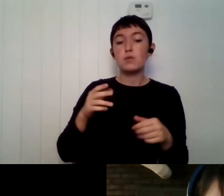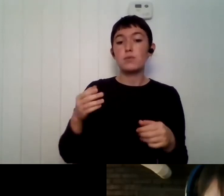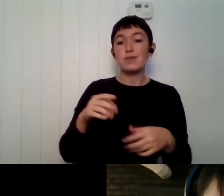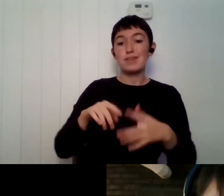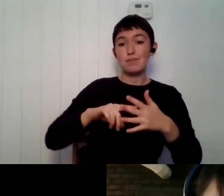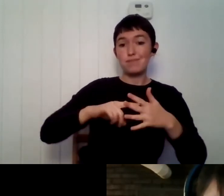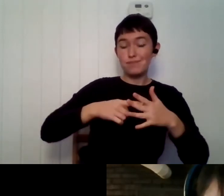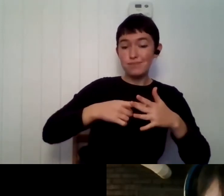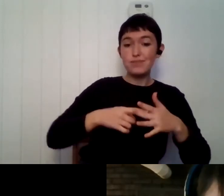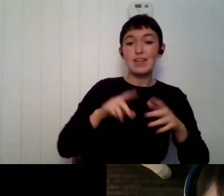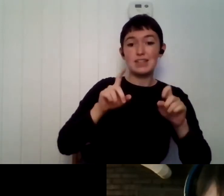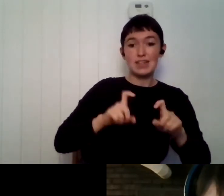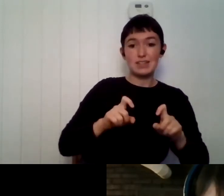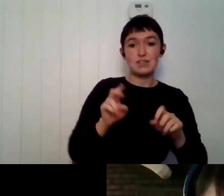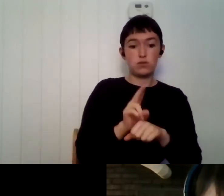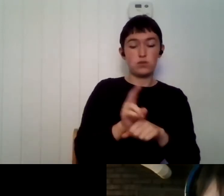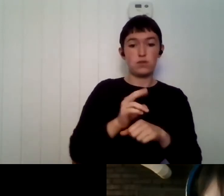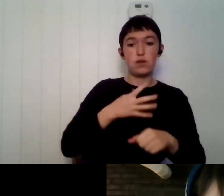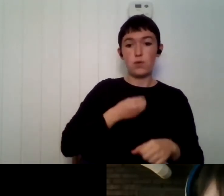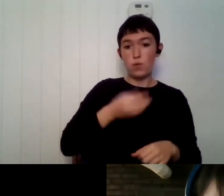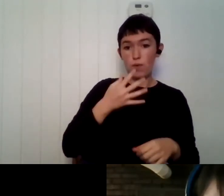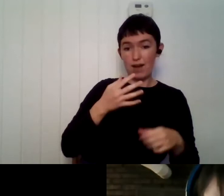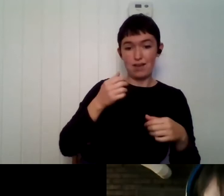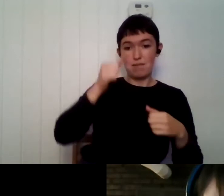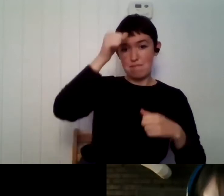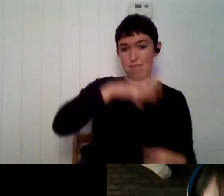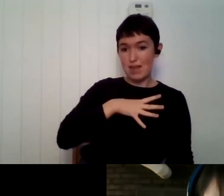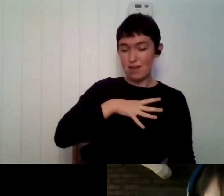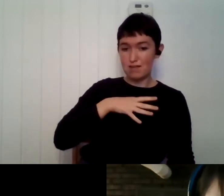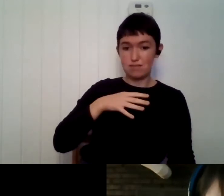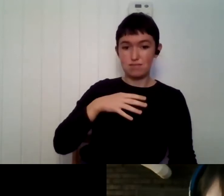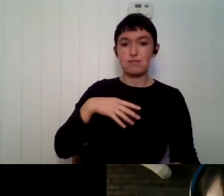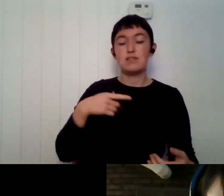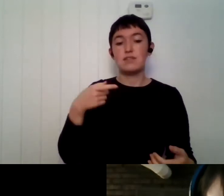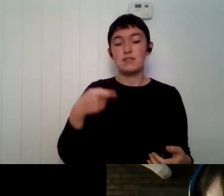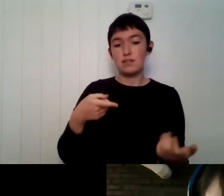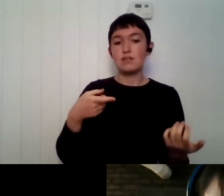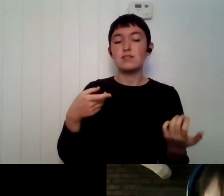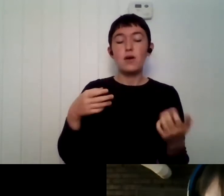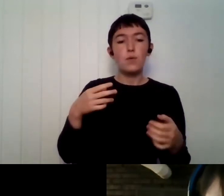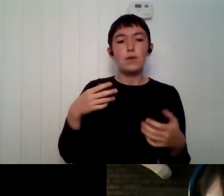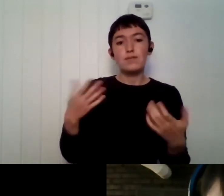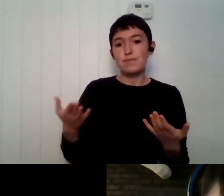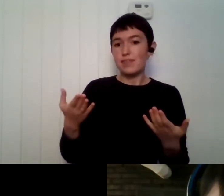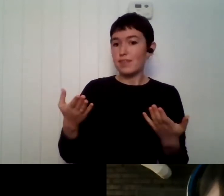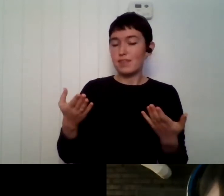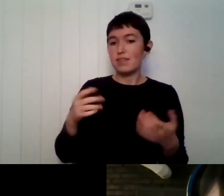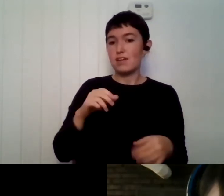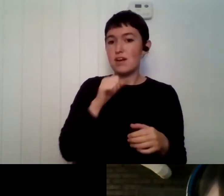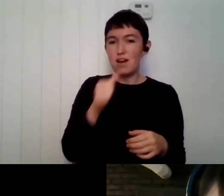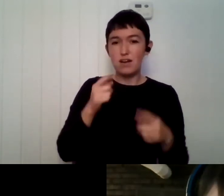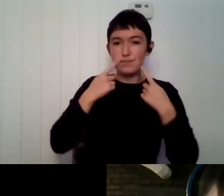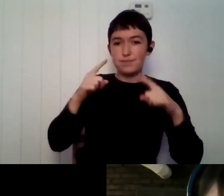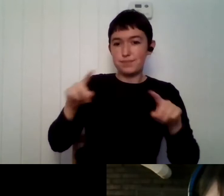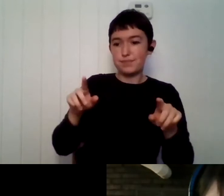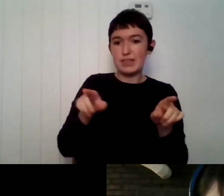of people don't have as high efficacy with the same drugs. Like, can you use AI to better figure out